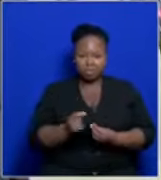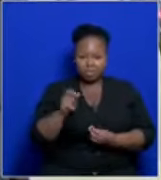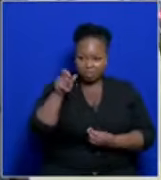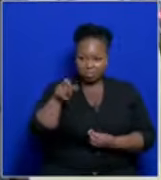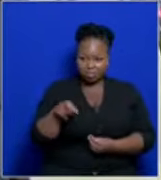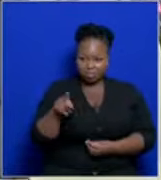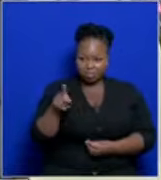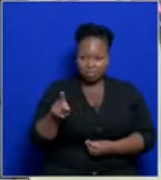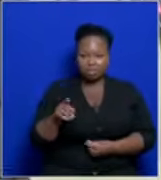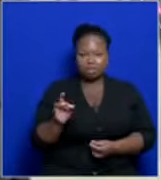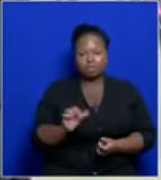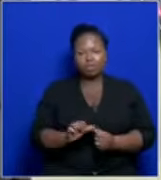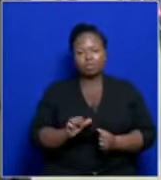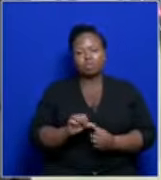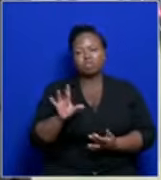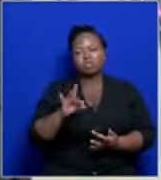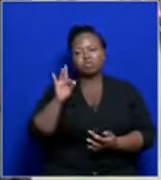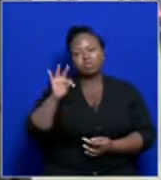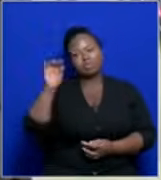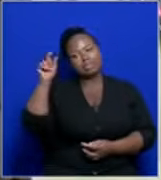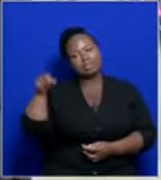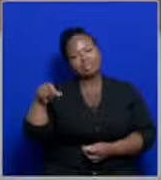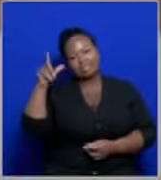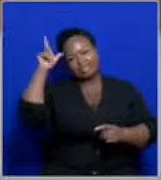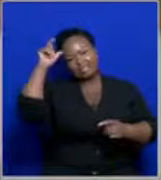devil than me.